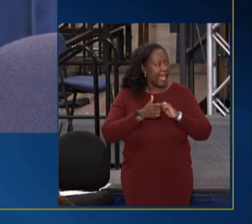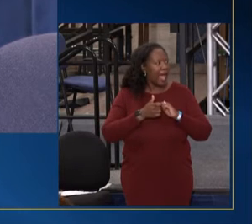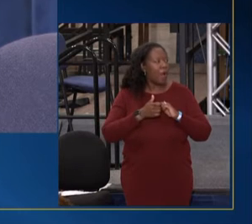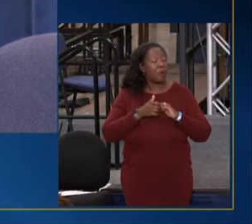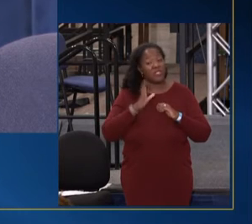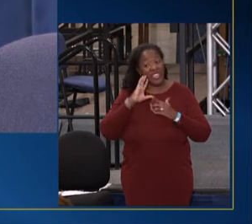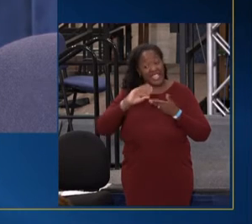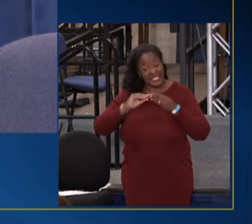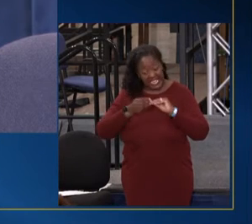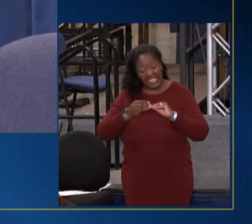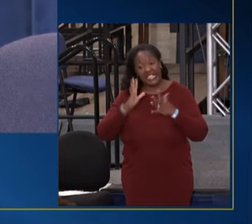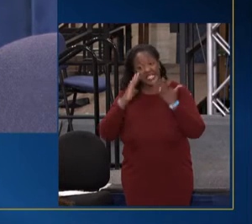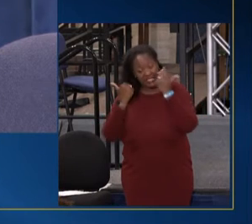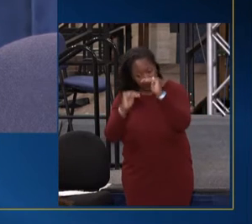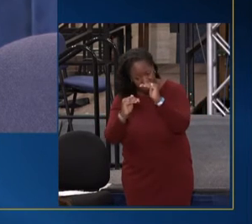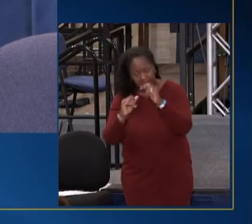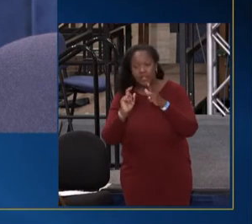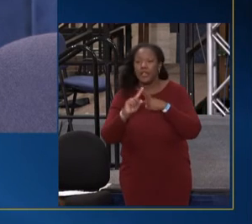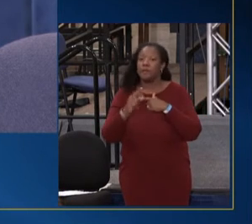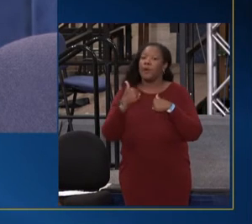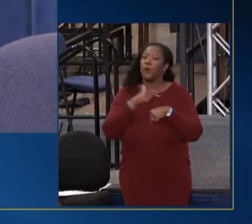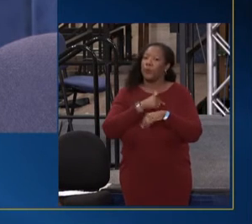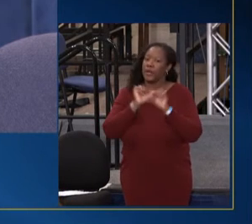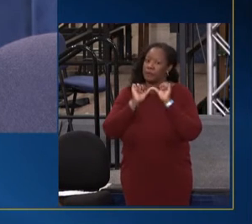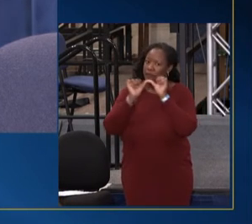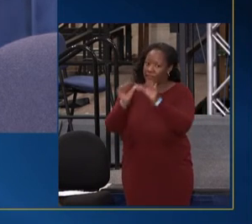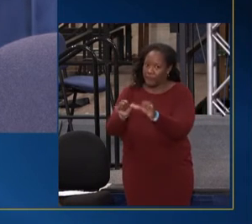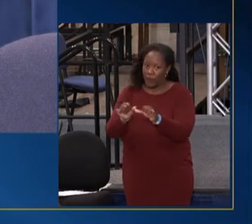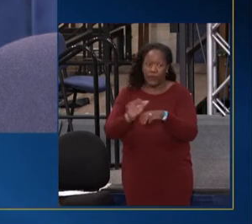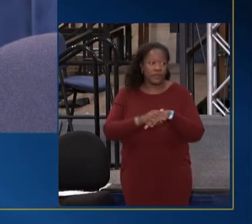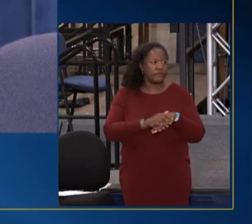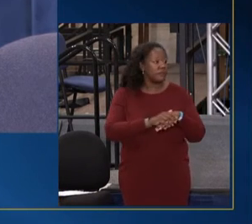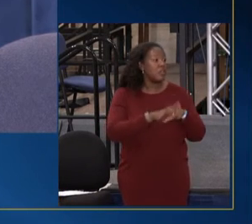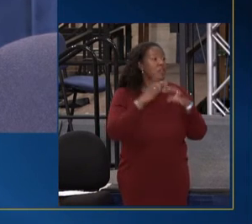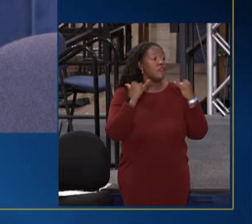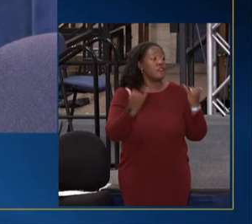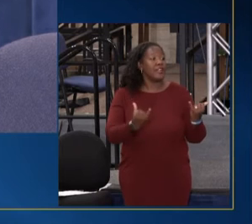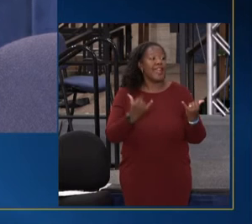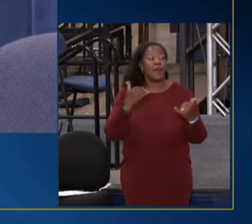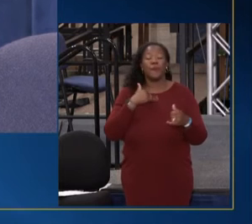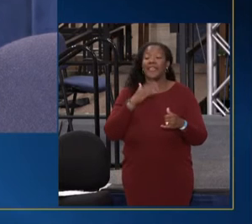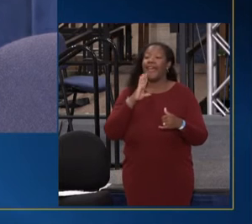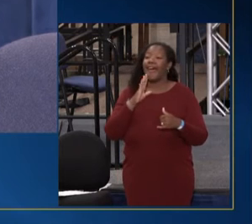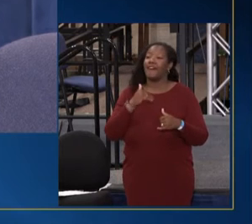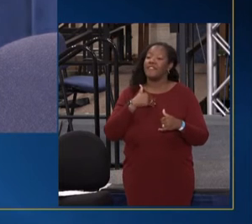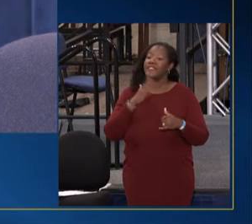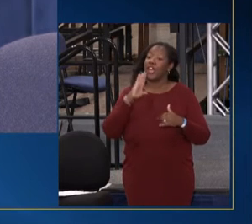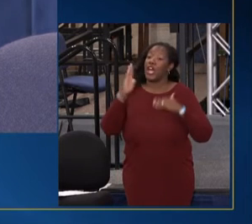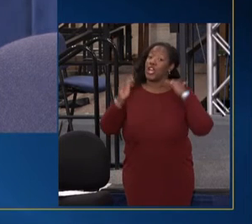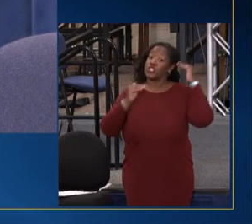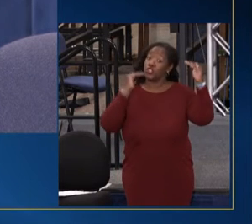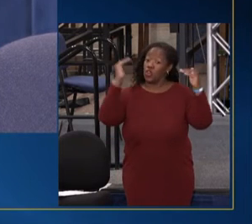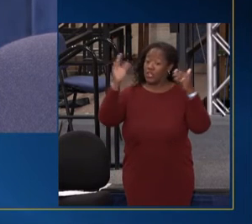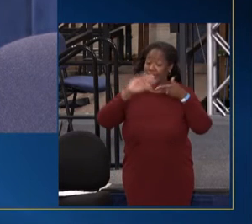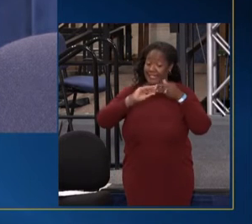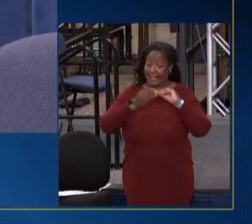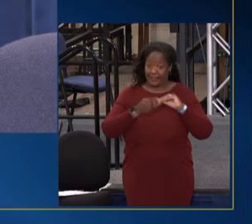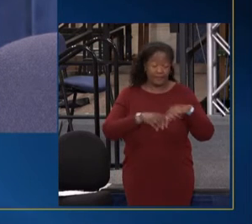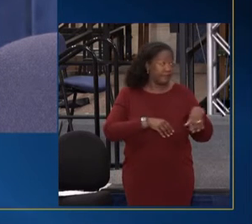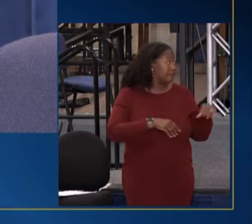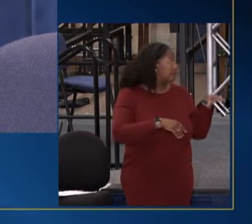limited. I recognize that, but we're moving forward. But for now, we have the LGB adult data. And as I'm